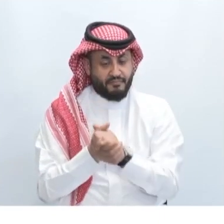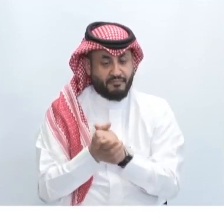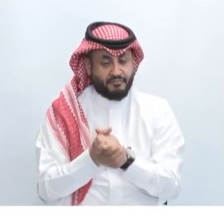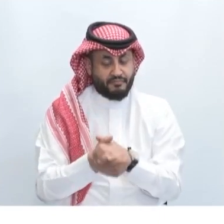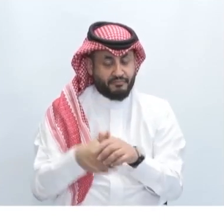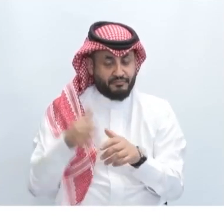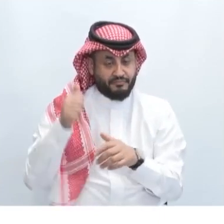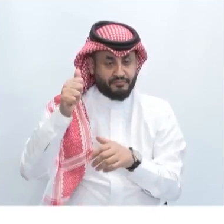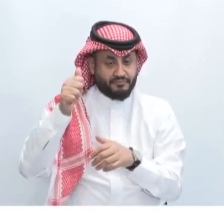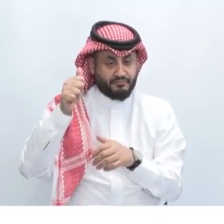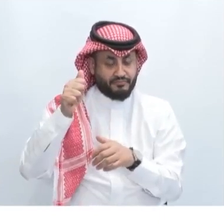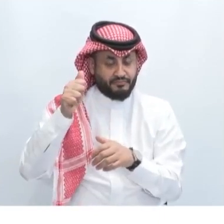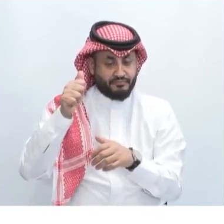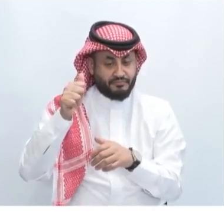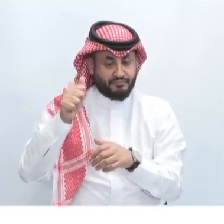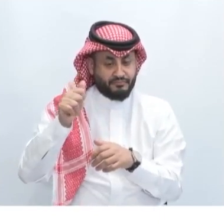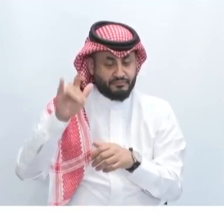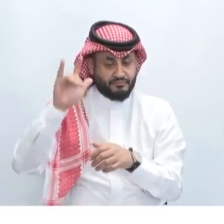maybe this is,